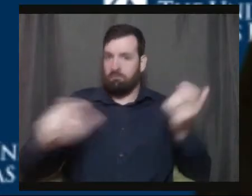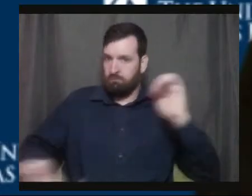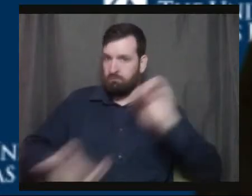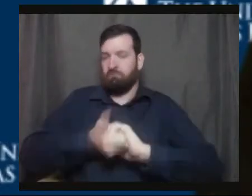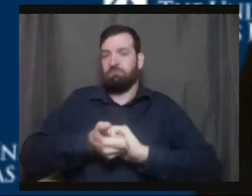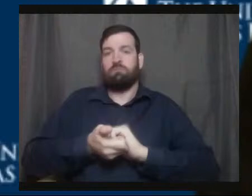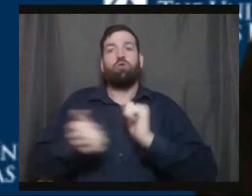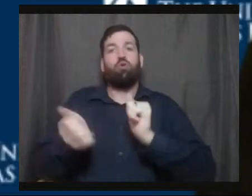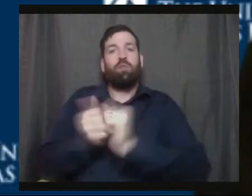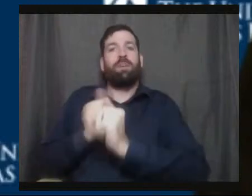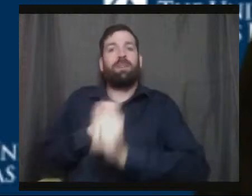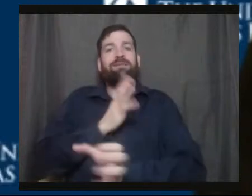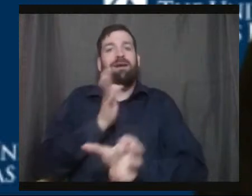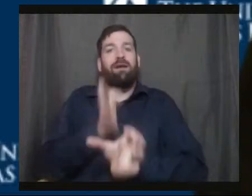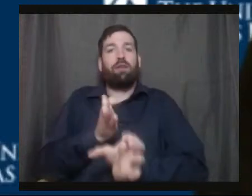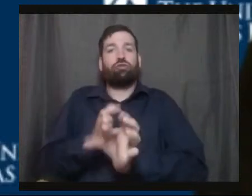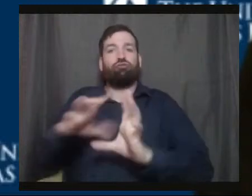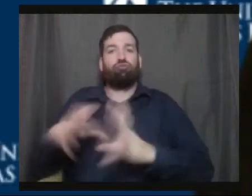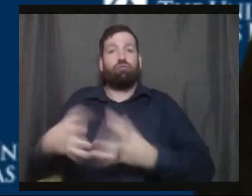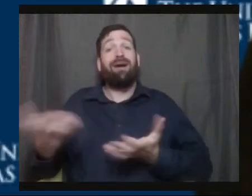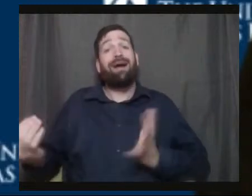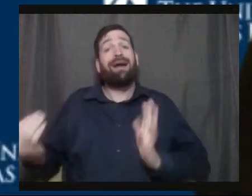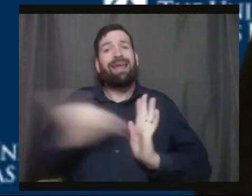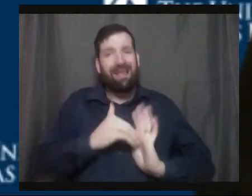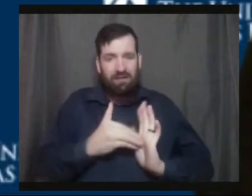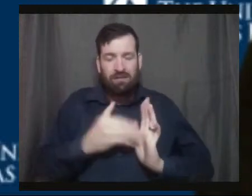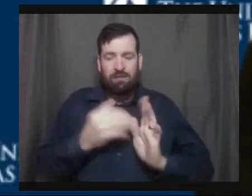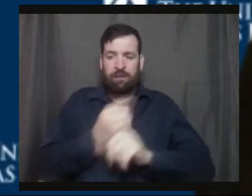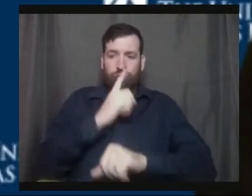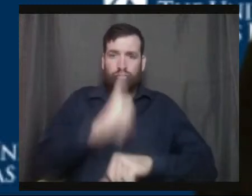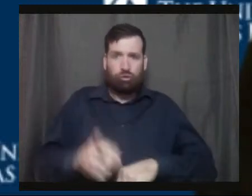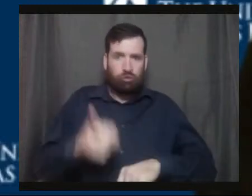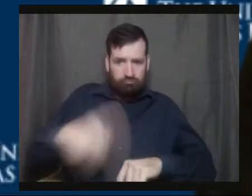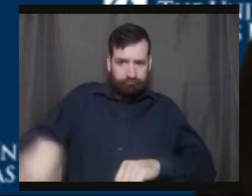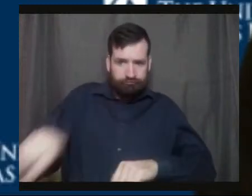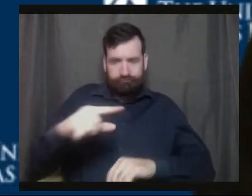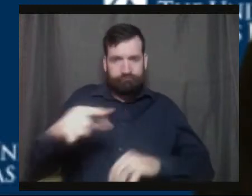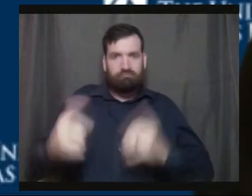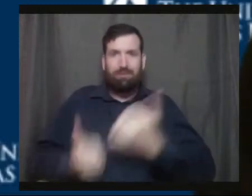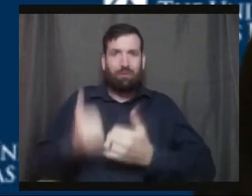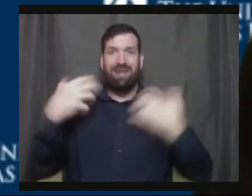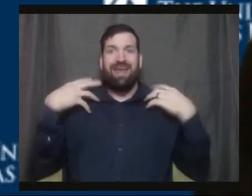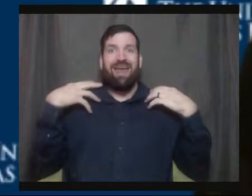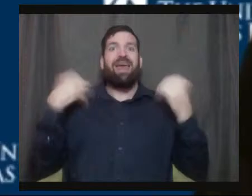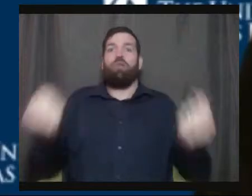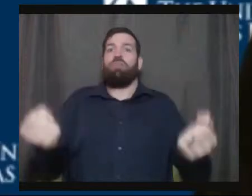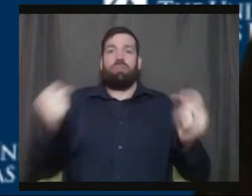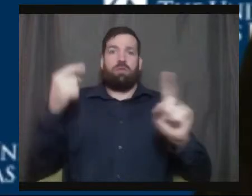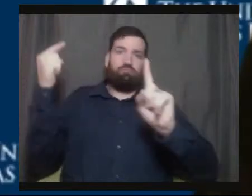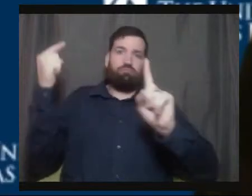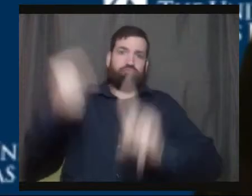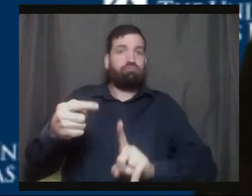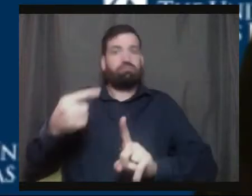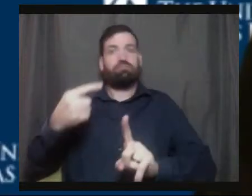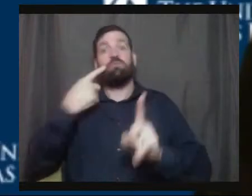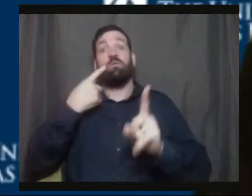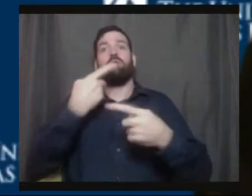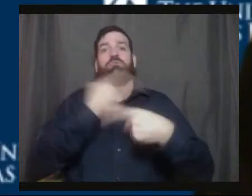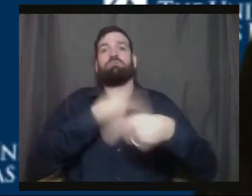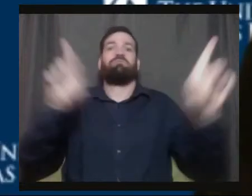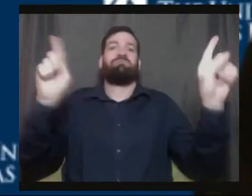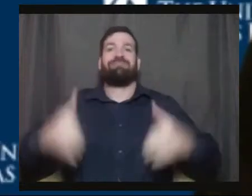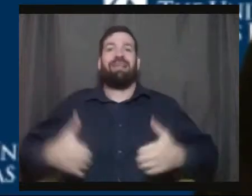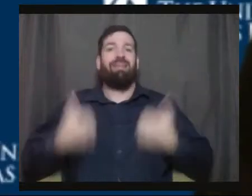with our psychology group. Again, making sure that every patient is at the healthiest point they can be to have this operation and make healthy lifestyle